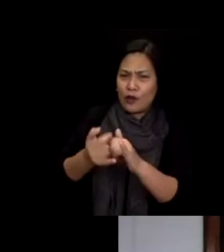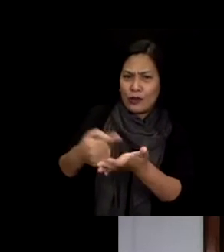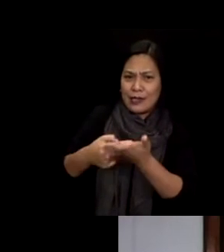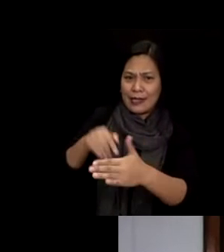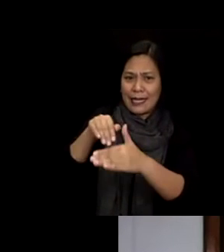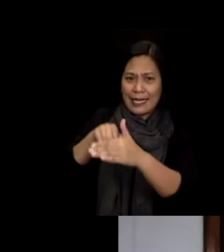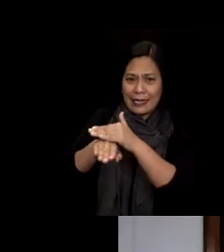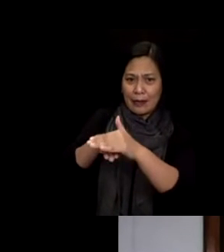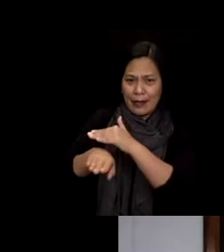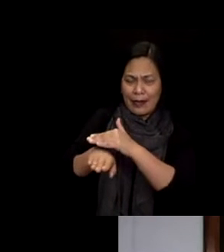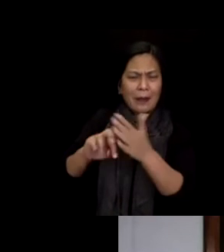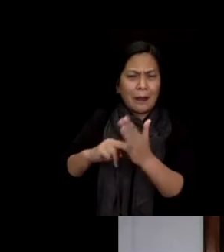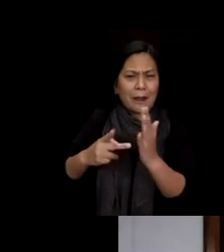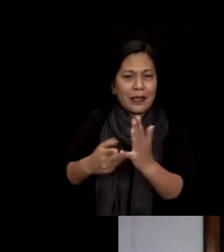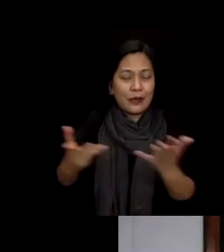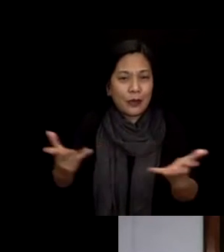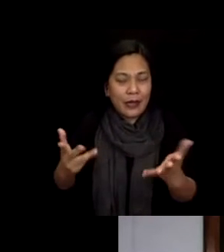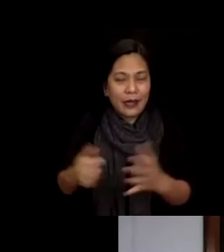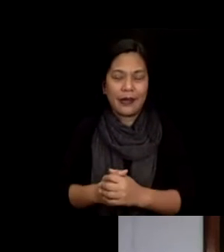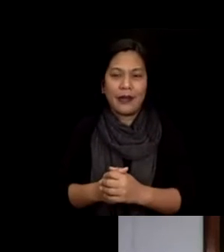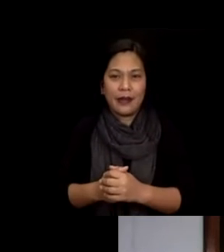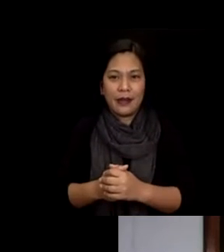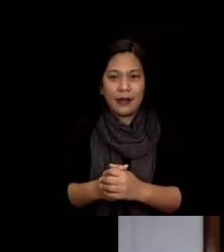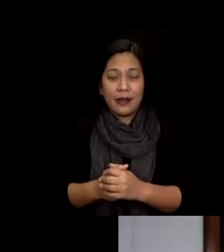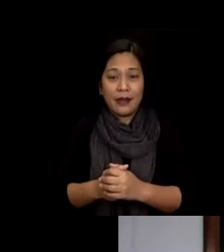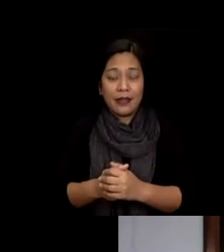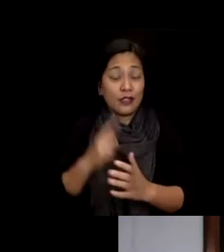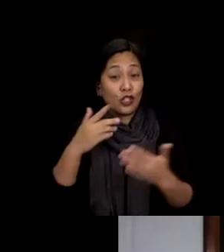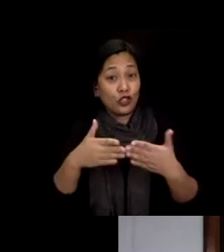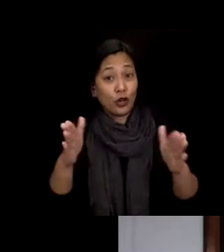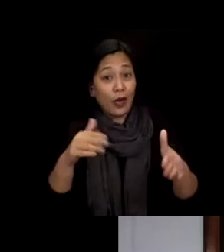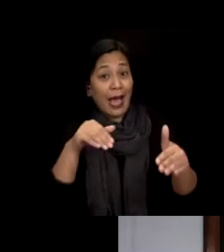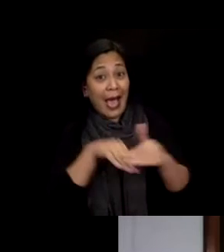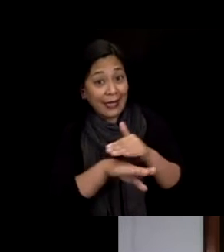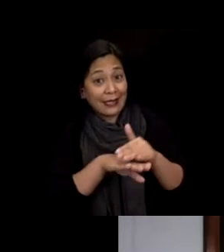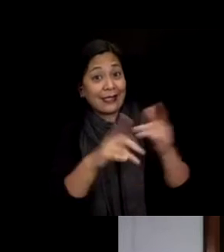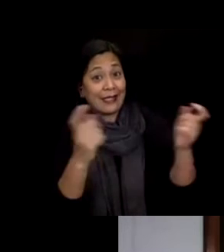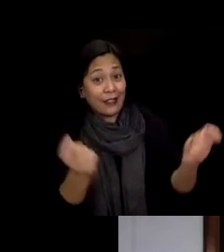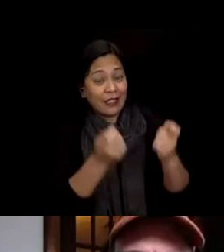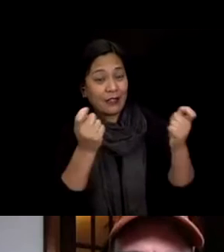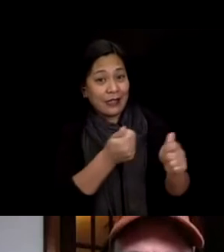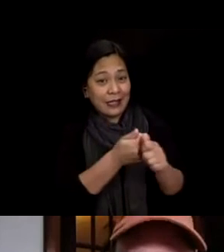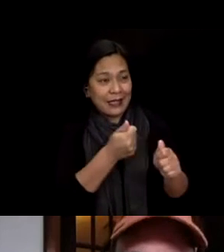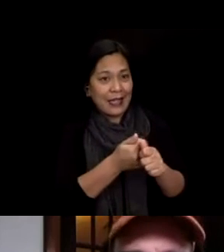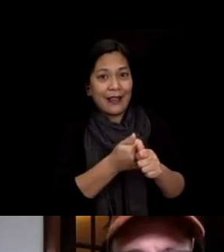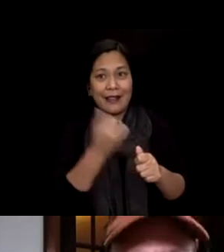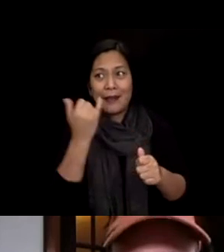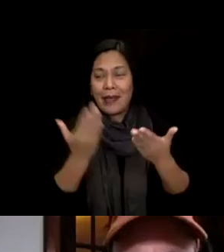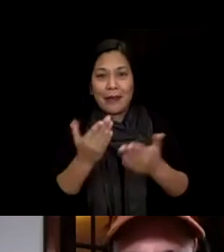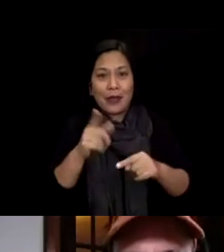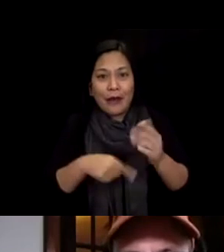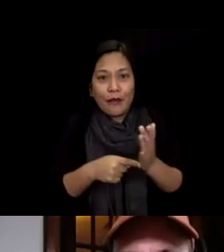right? Like accessing festivals, whether it's financial issues,